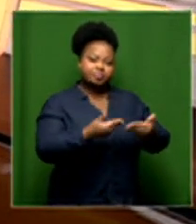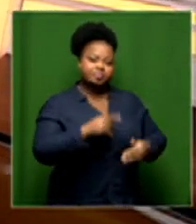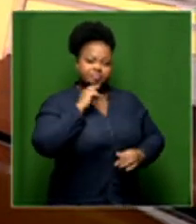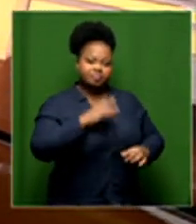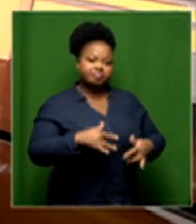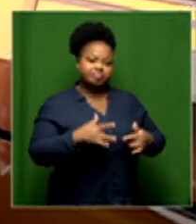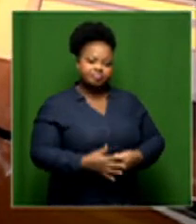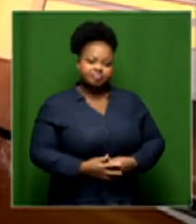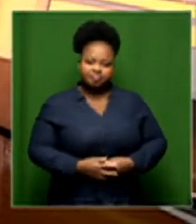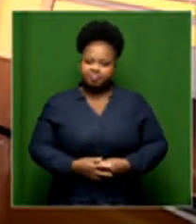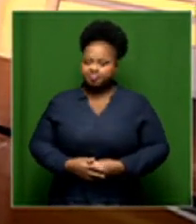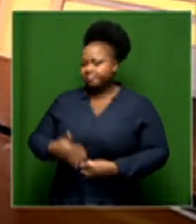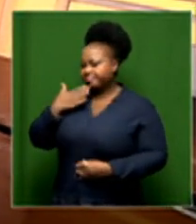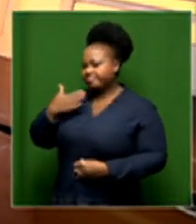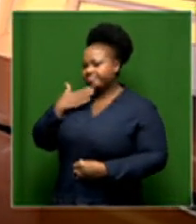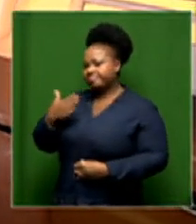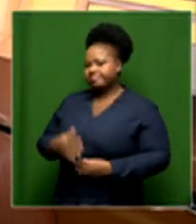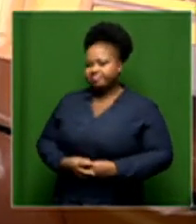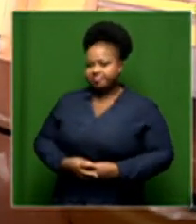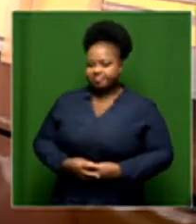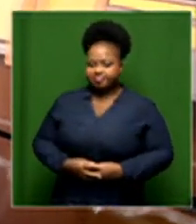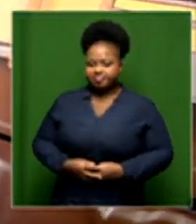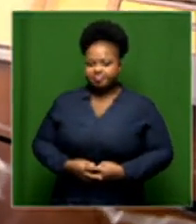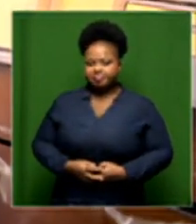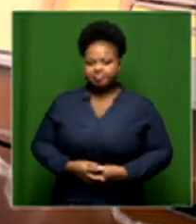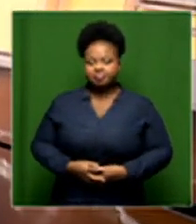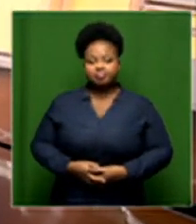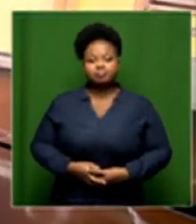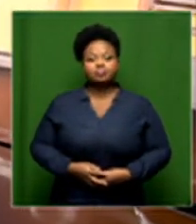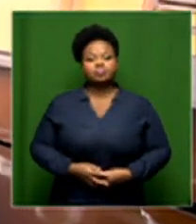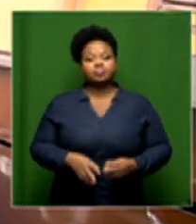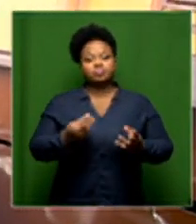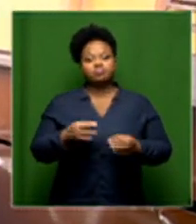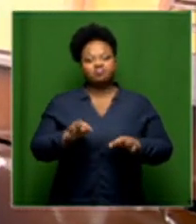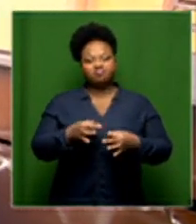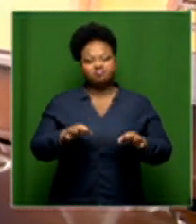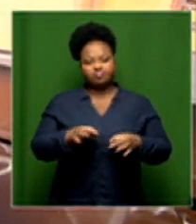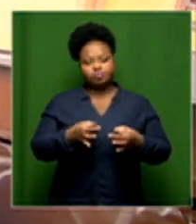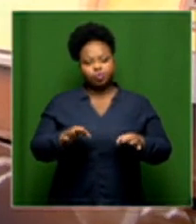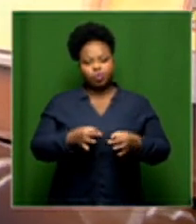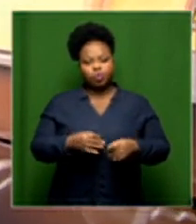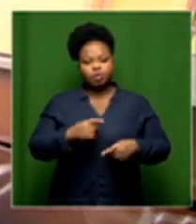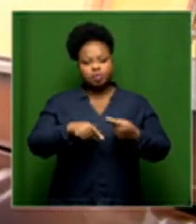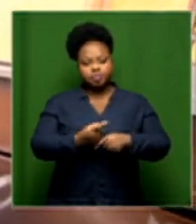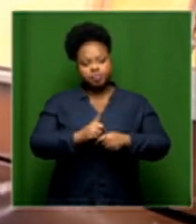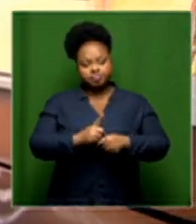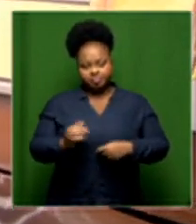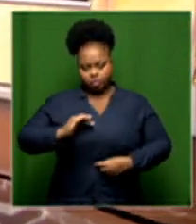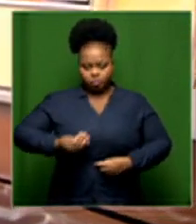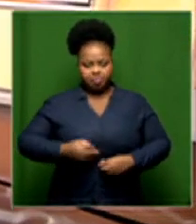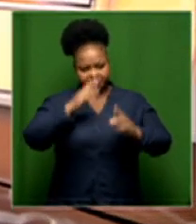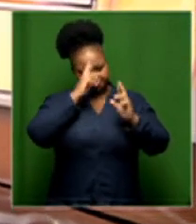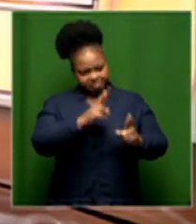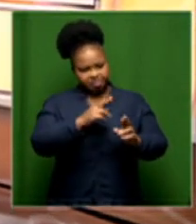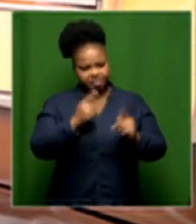Morning Live. Thank you for having me. Now, your new single is about celebrating and respecting women. Take us